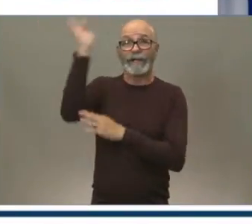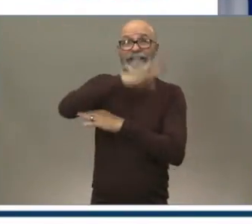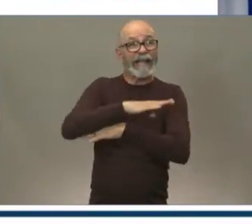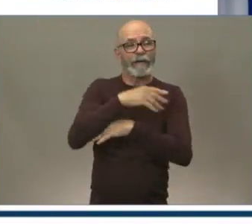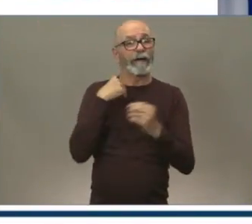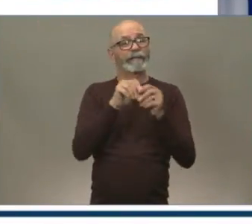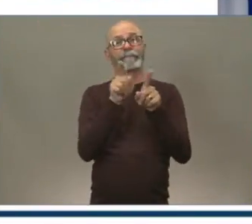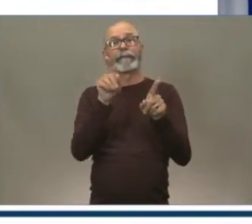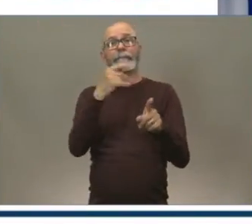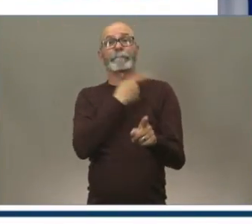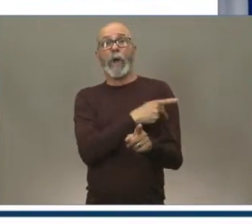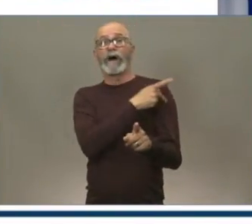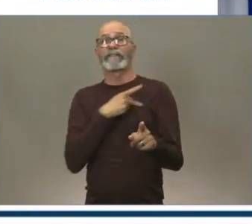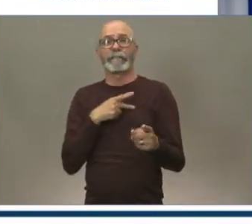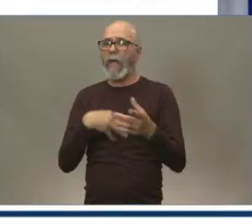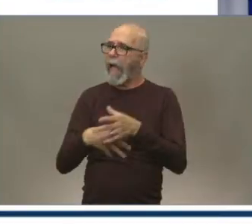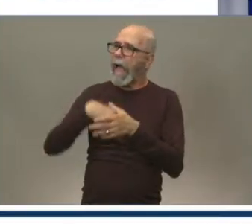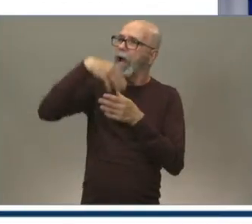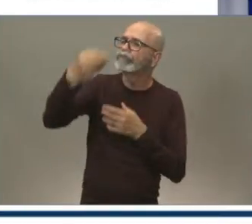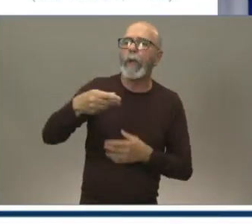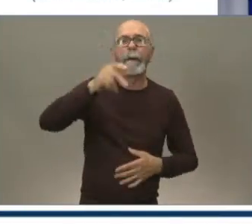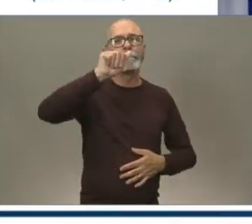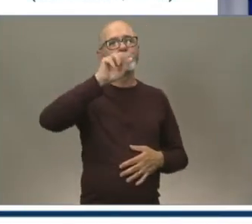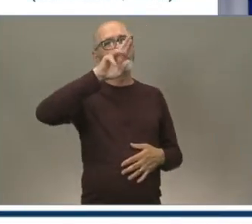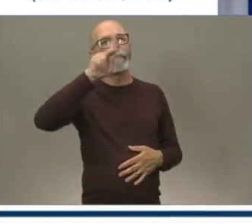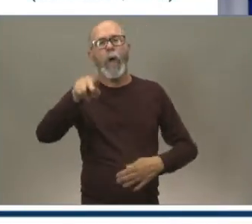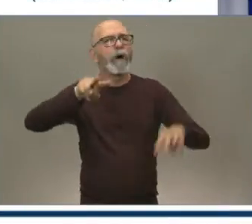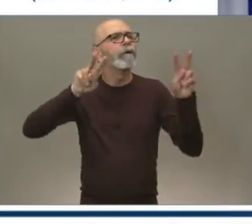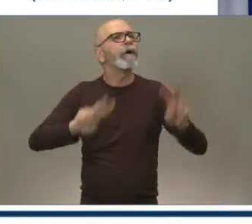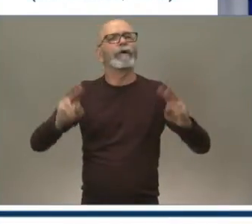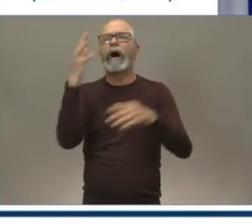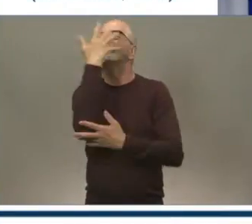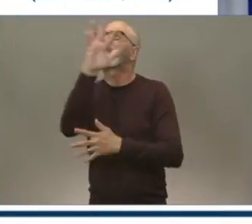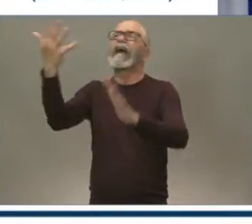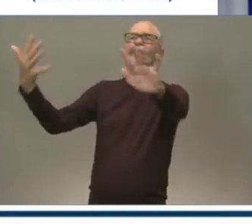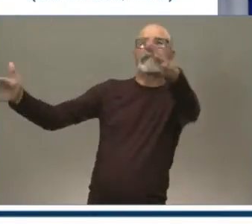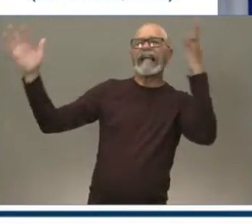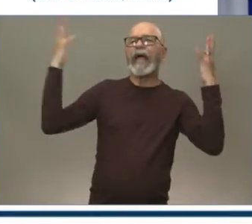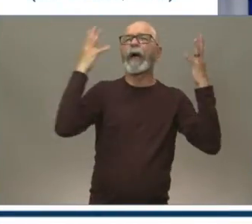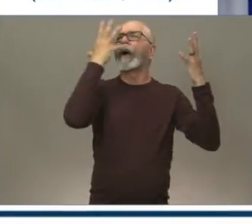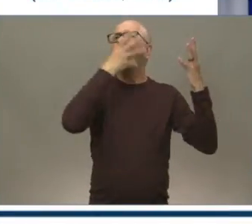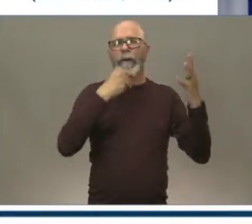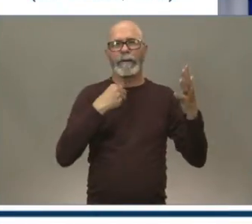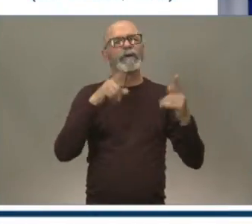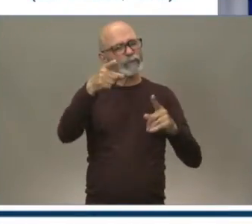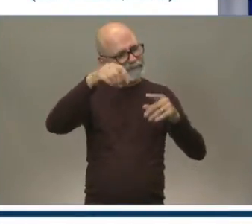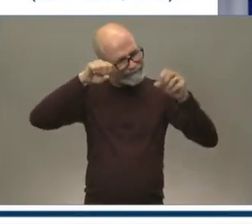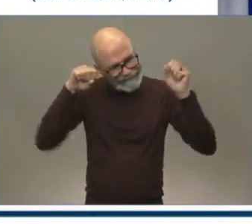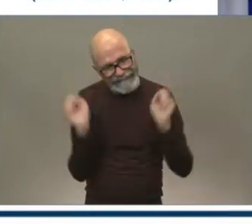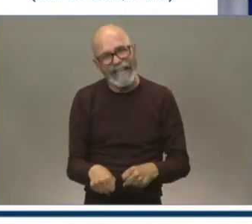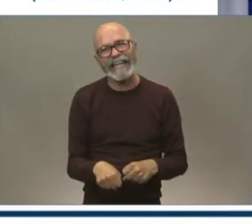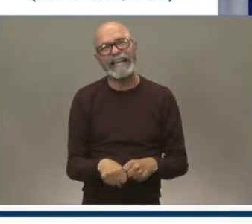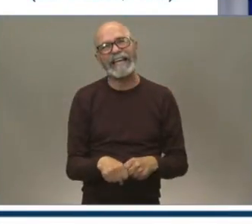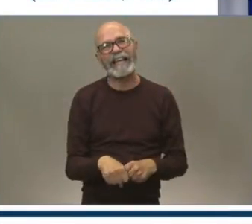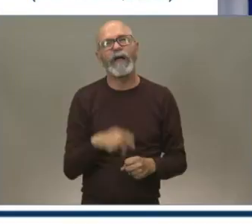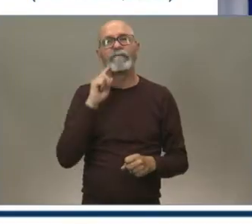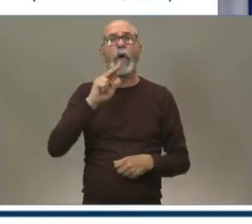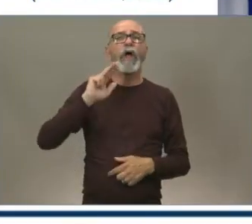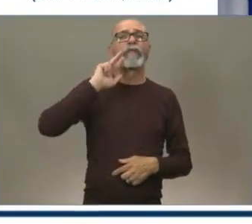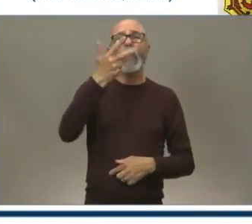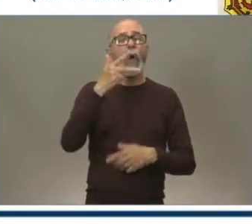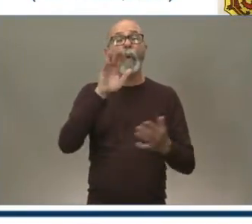please get out and enjoy nature. And I have faith in you as Nova Scotians to stop this third wave in its tracks. Thank you.